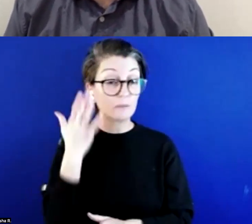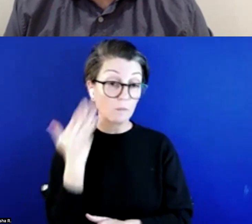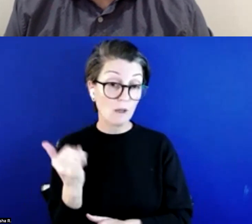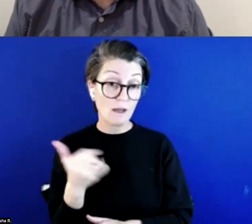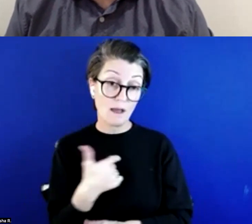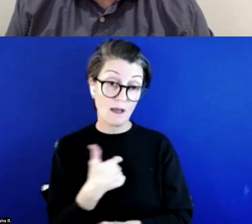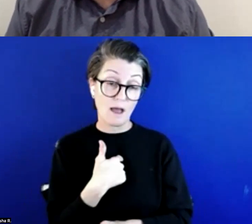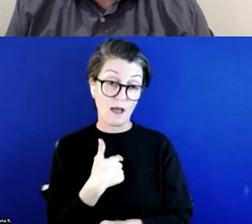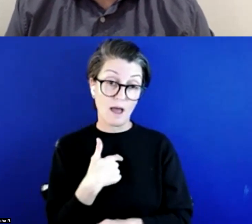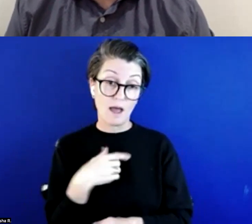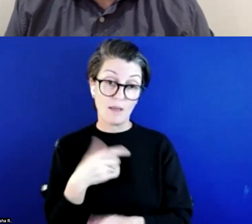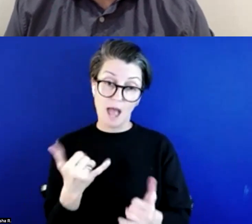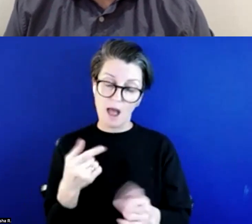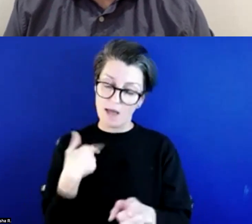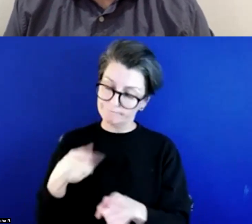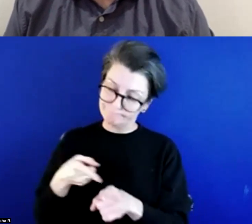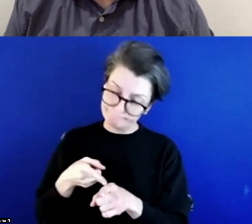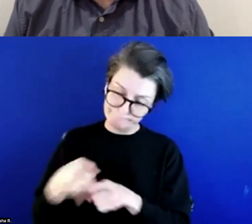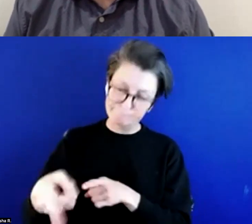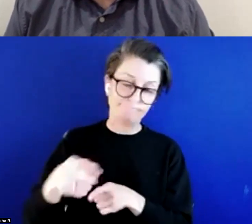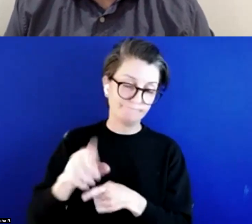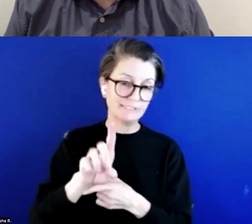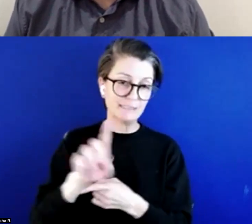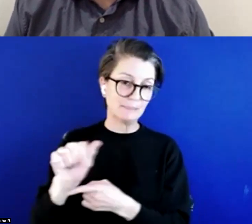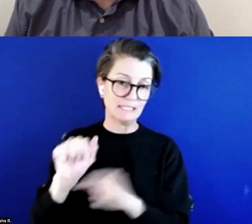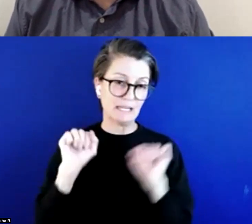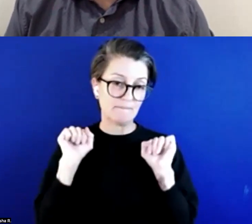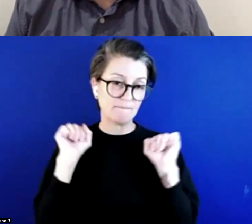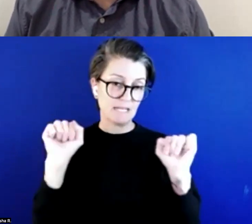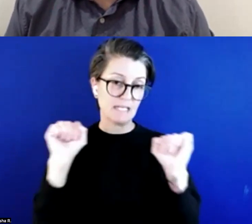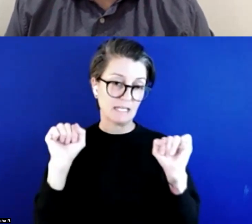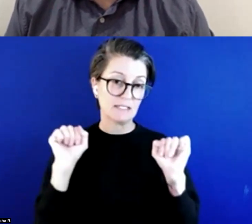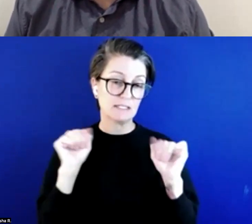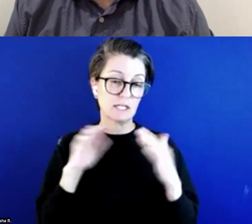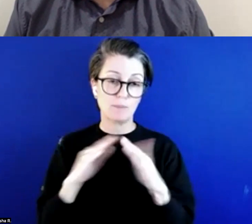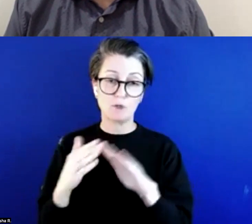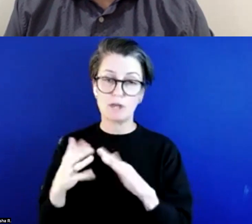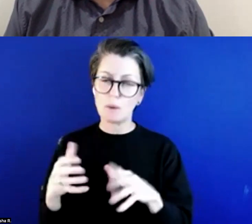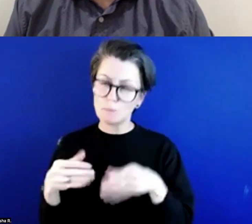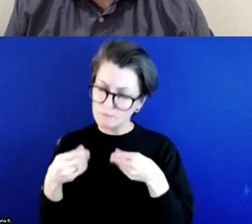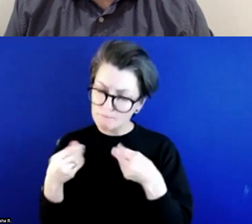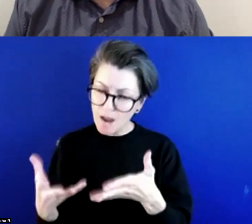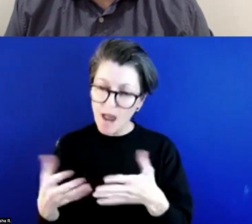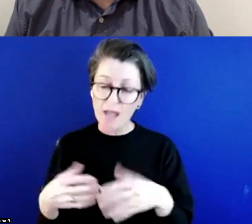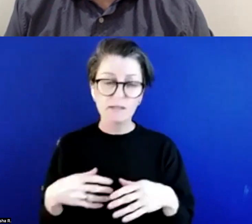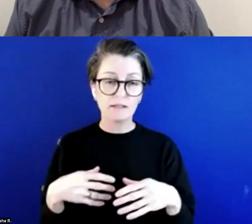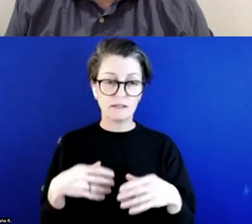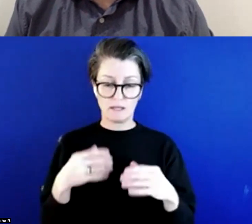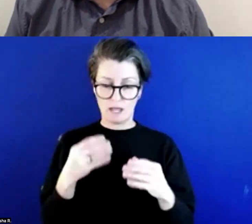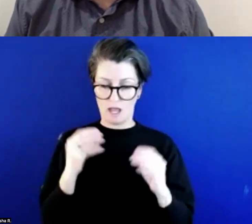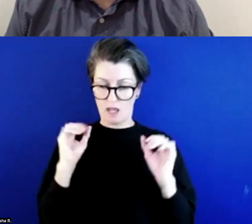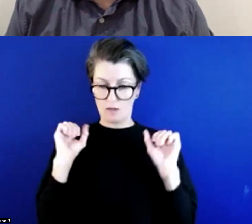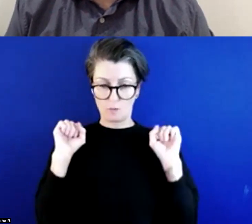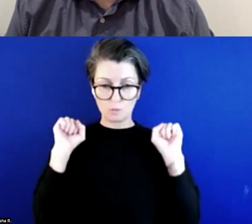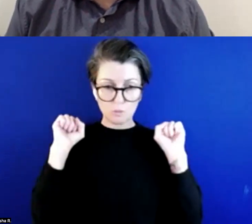the disability fitness community now and provide adaptive and inclusive fitness education to trainers. And I think it's so important that gyms